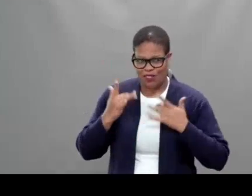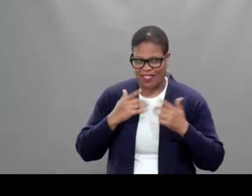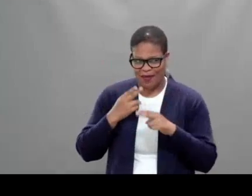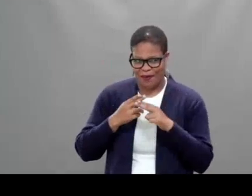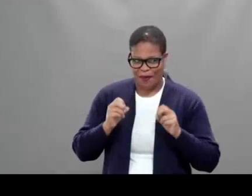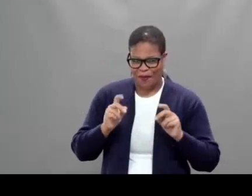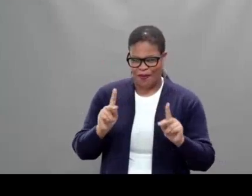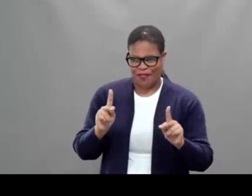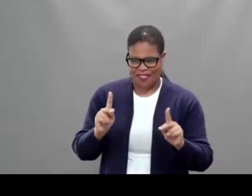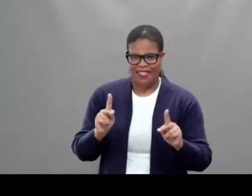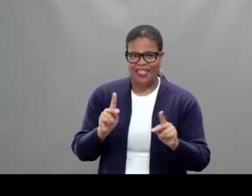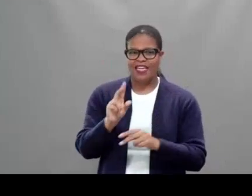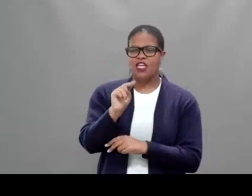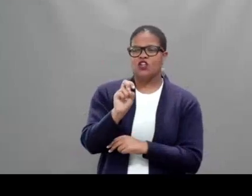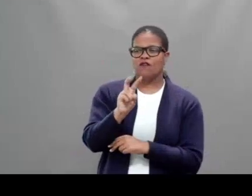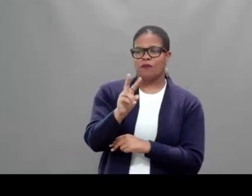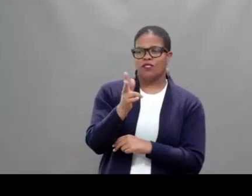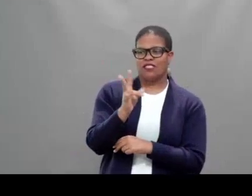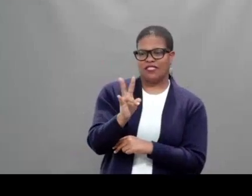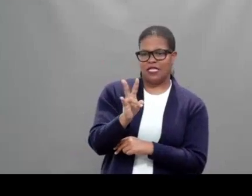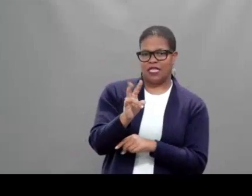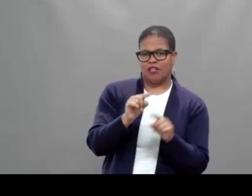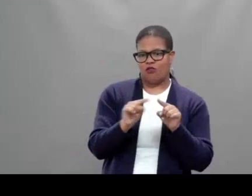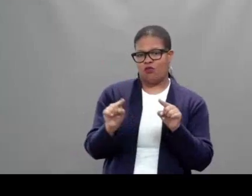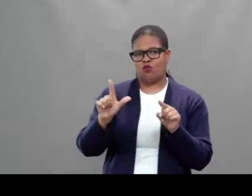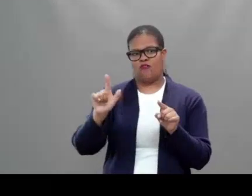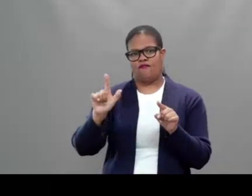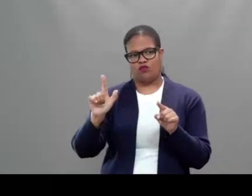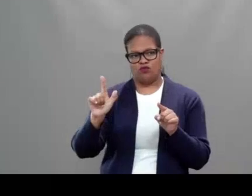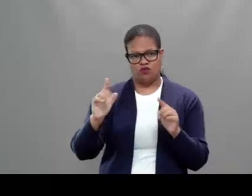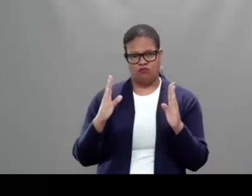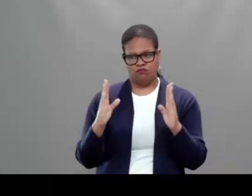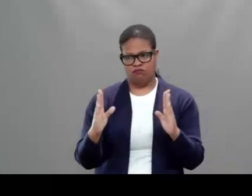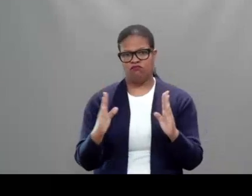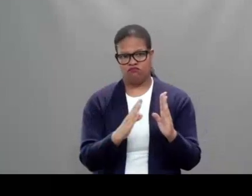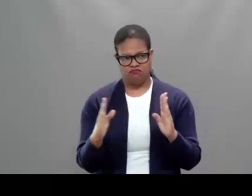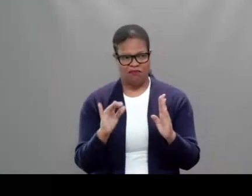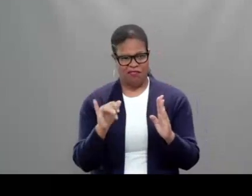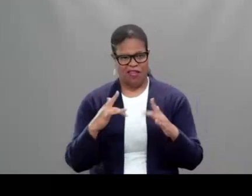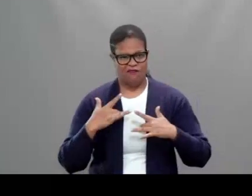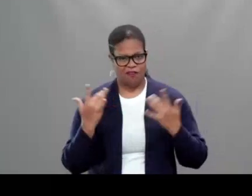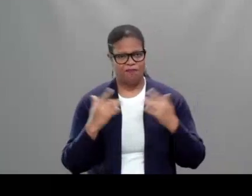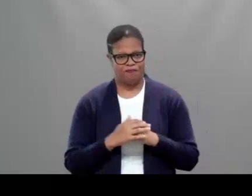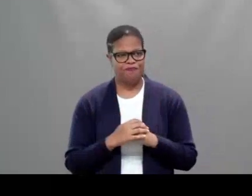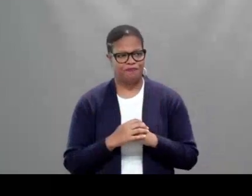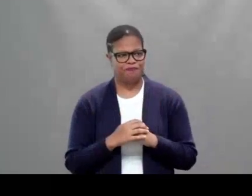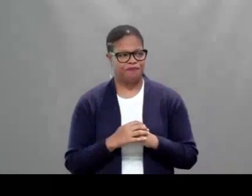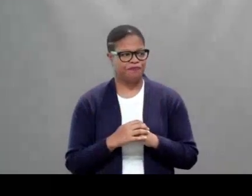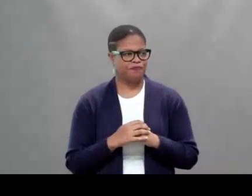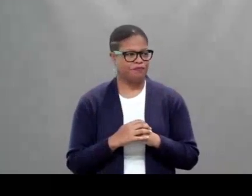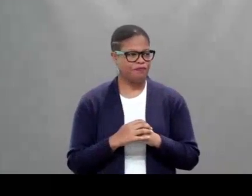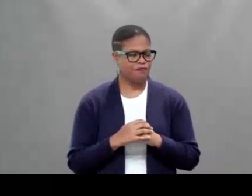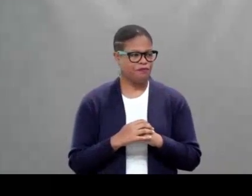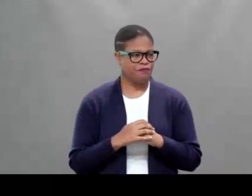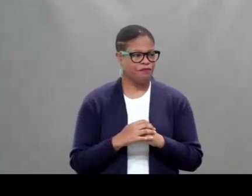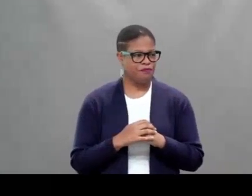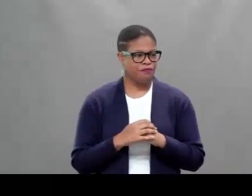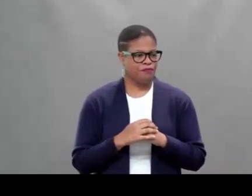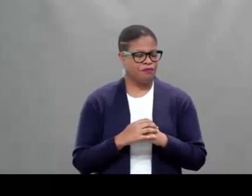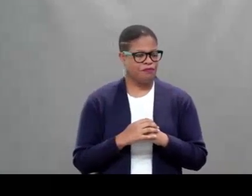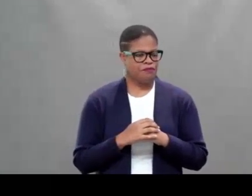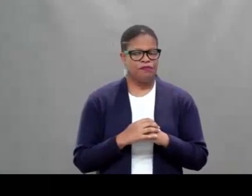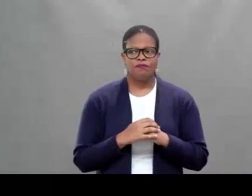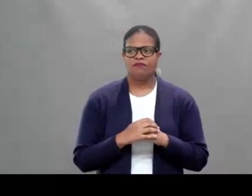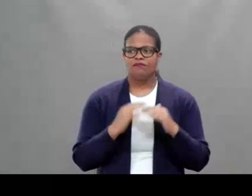that opportunity, and that's November 17th through the 21st. We have the North